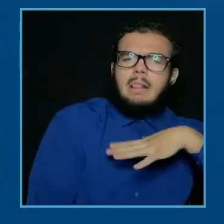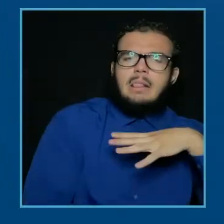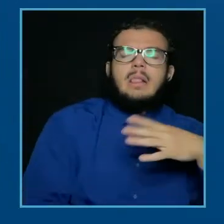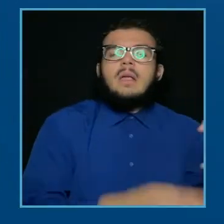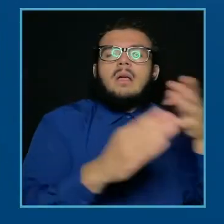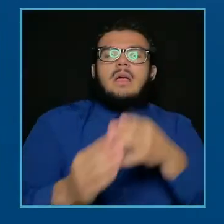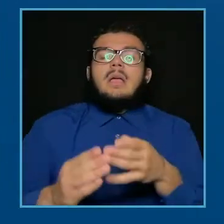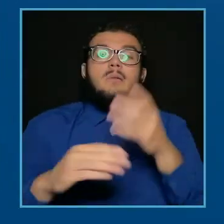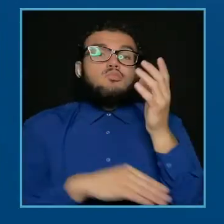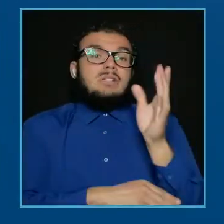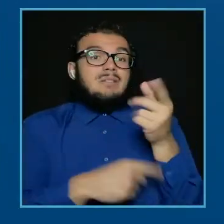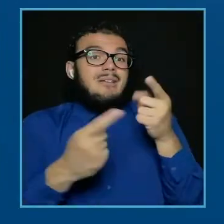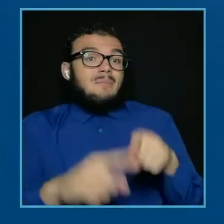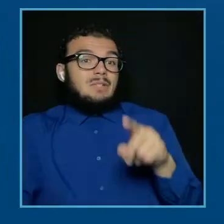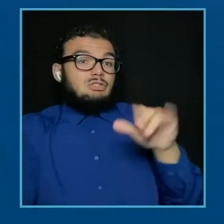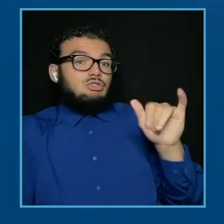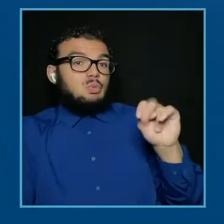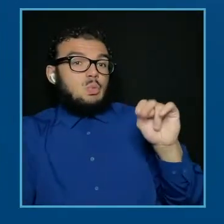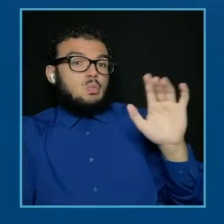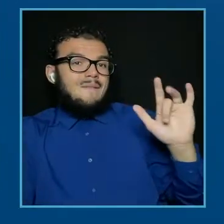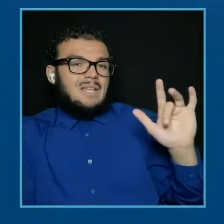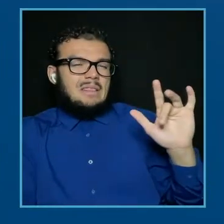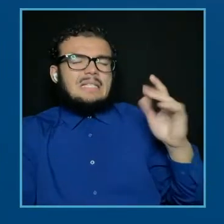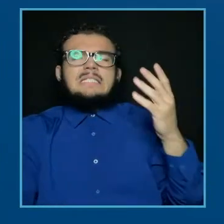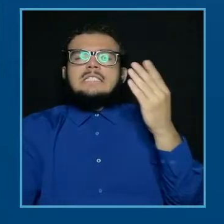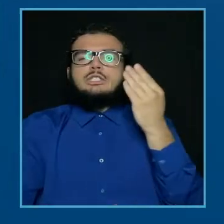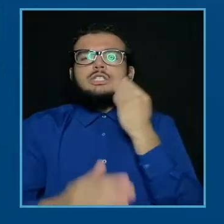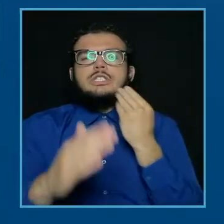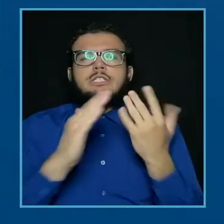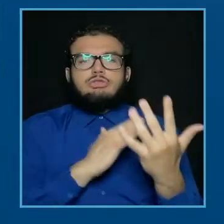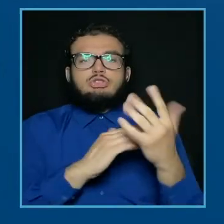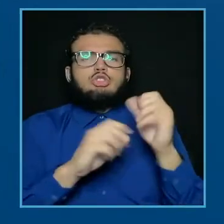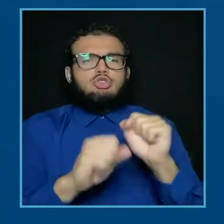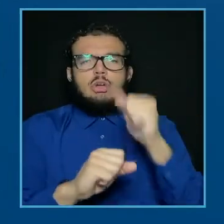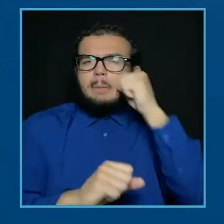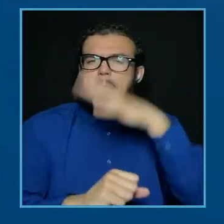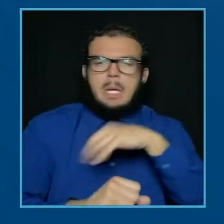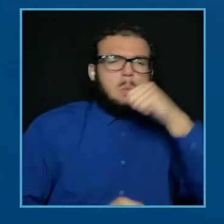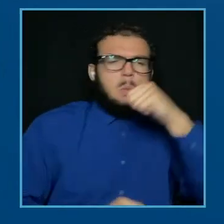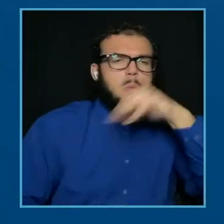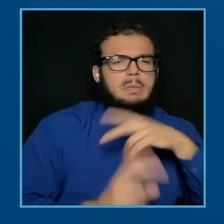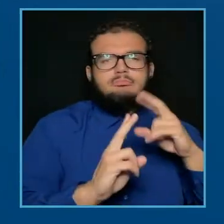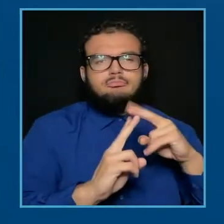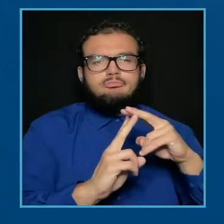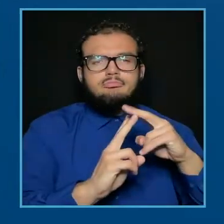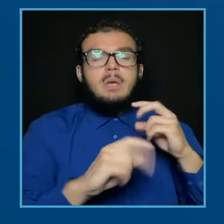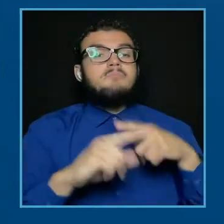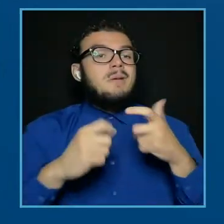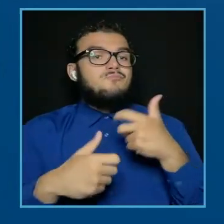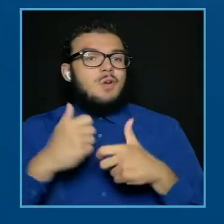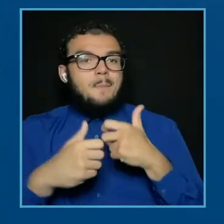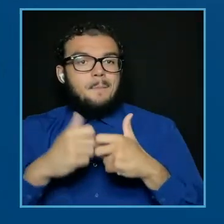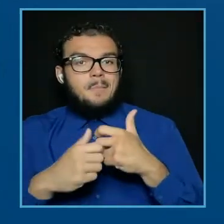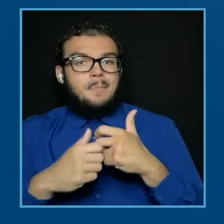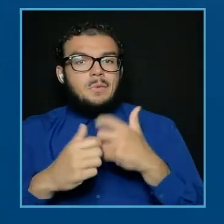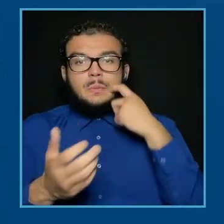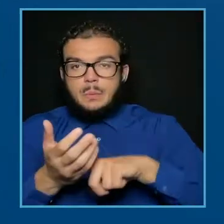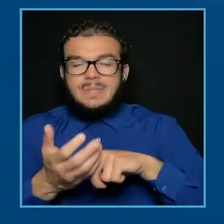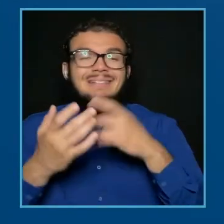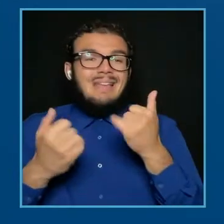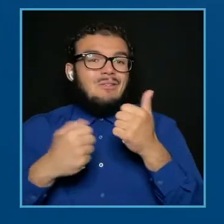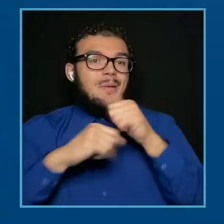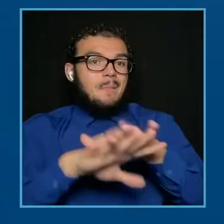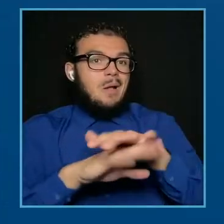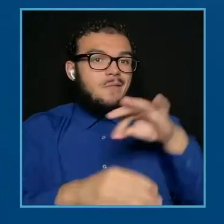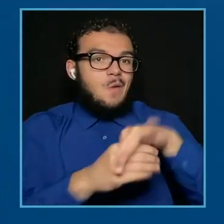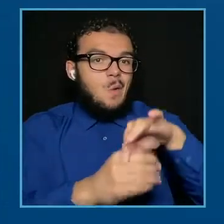January 25th suggested that it was could be a man or a woman. But the problem here is that we then combined the vote. We had